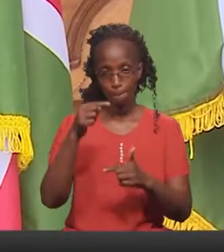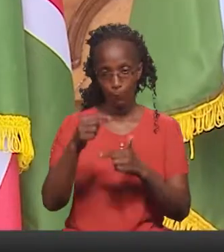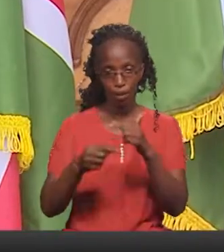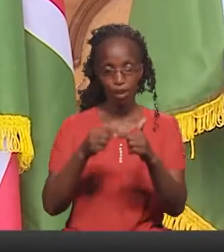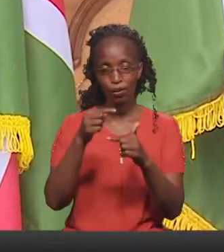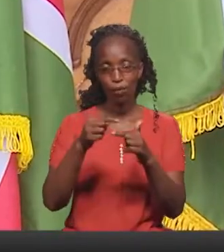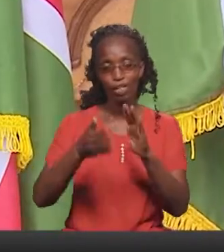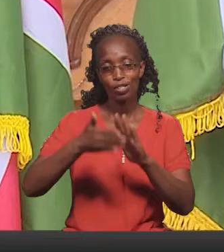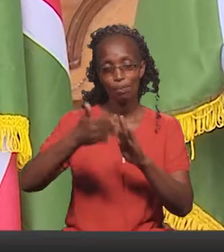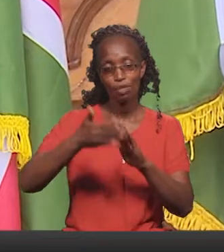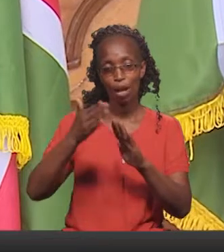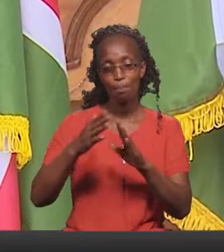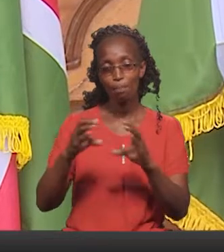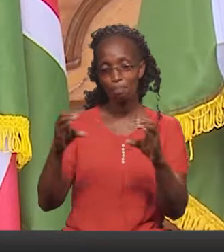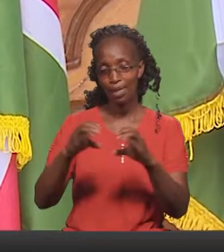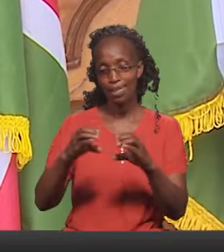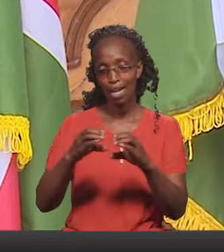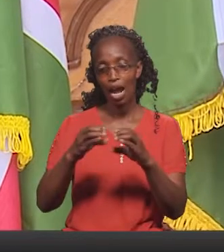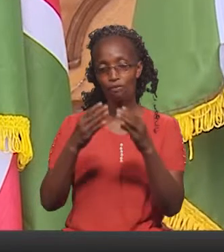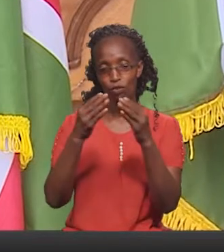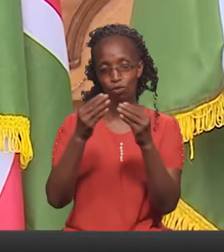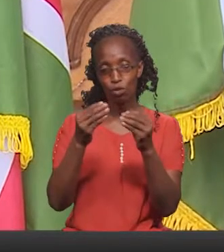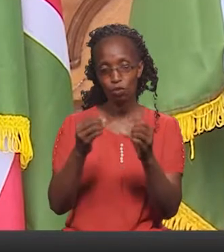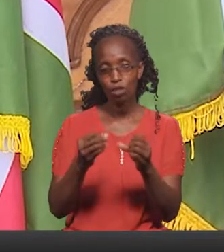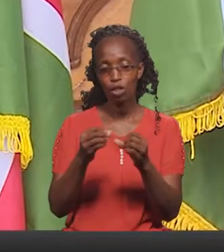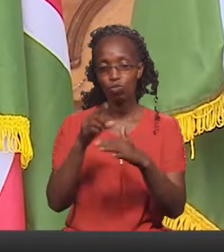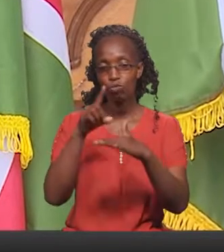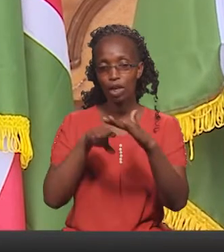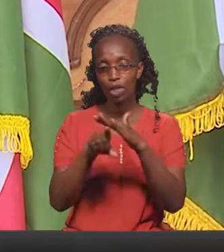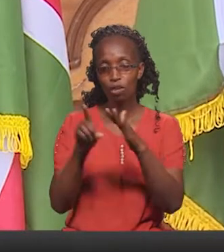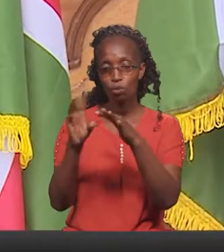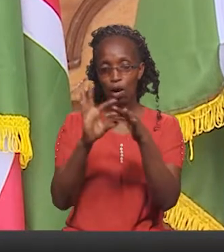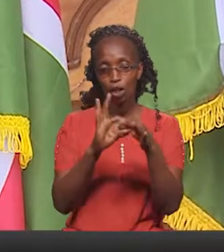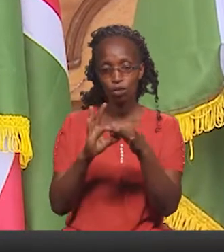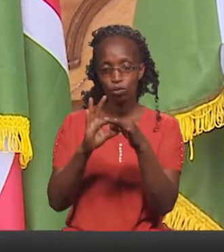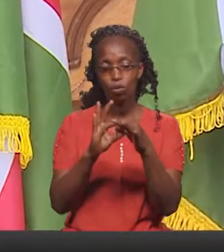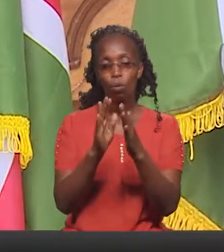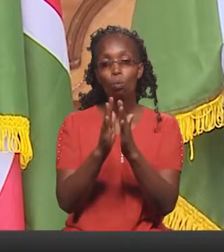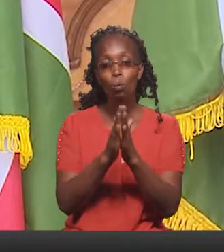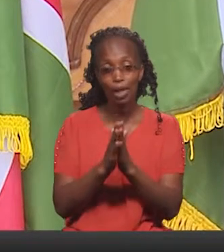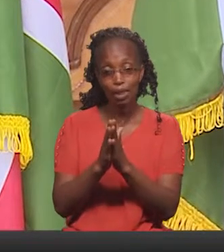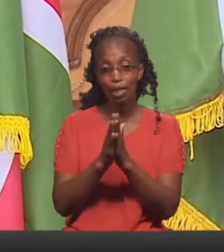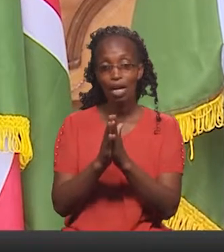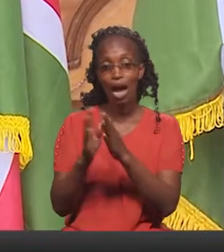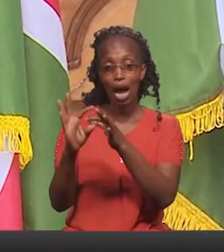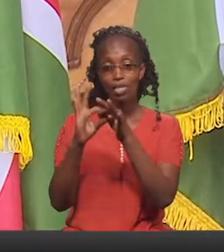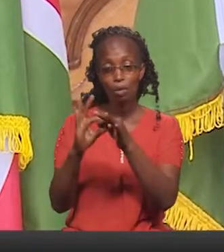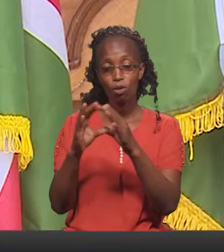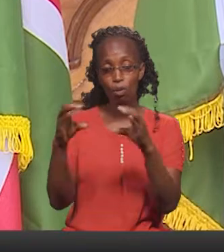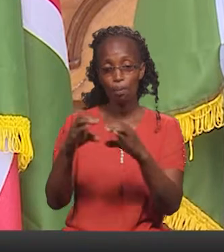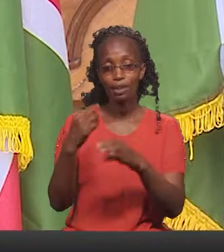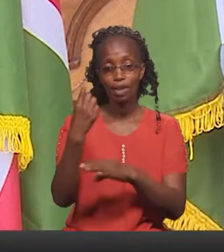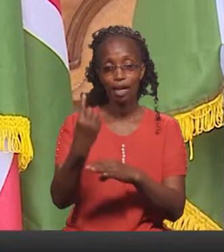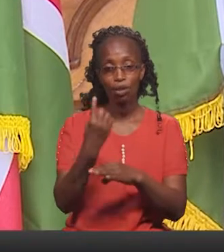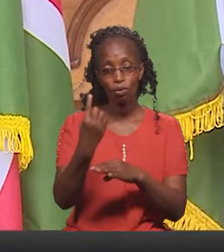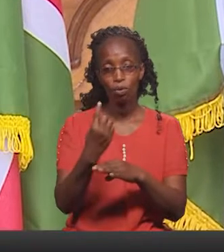Maendeleo Chap Chap Party resolved to only negotiate and enter into a coalition with Azimio